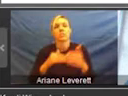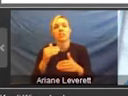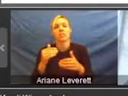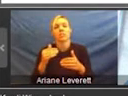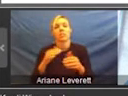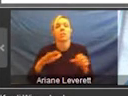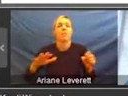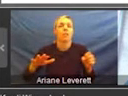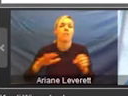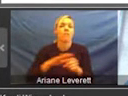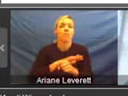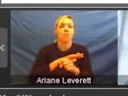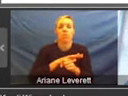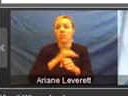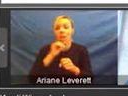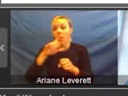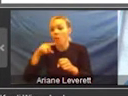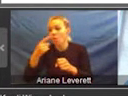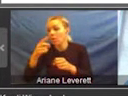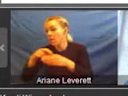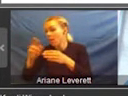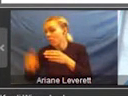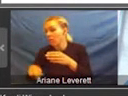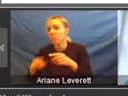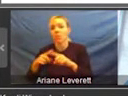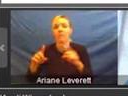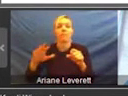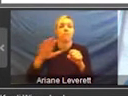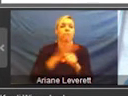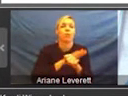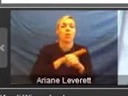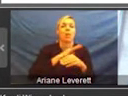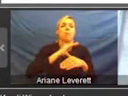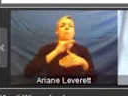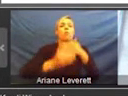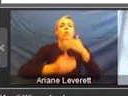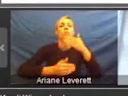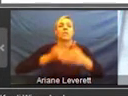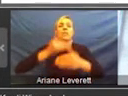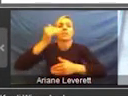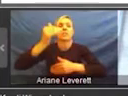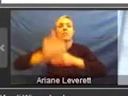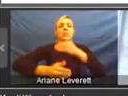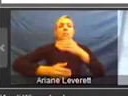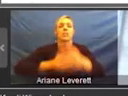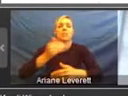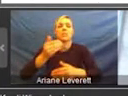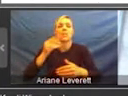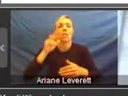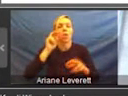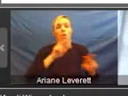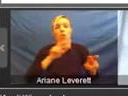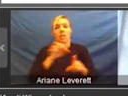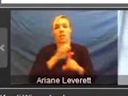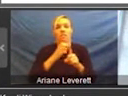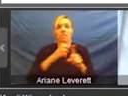rather than only outcomes, and incorporating wide enabling environments in terms of actors, networks, context. All those